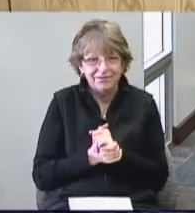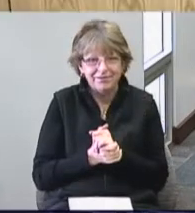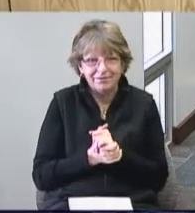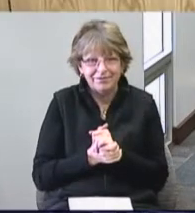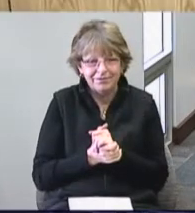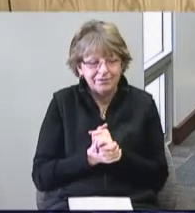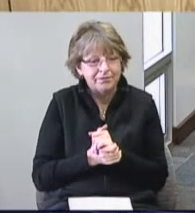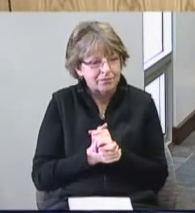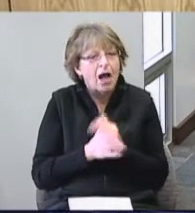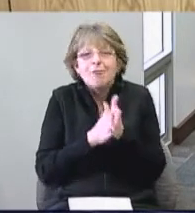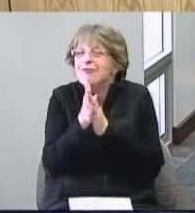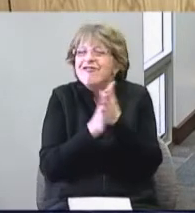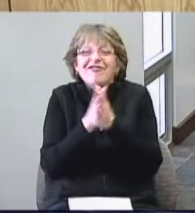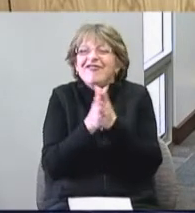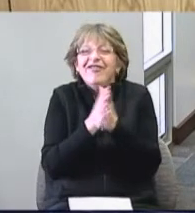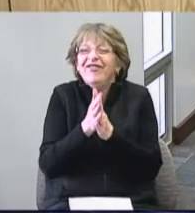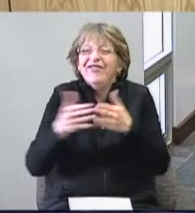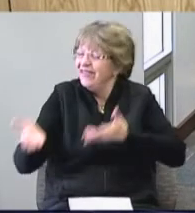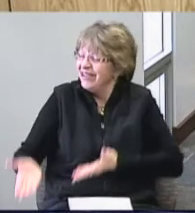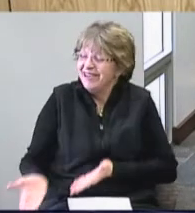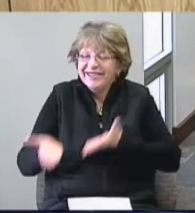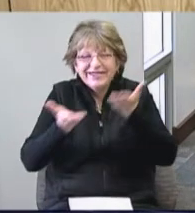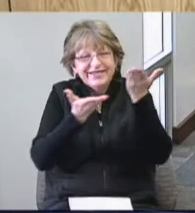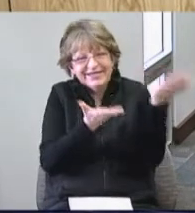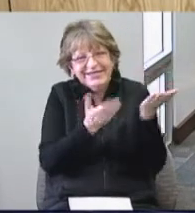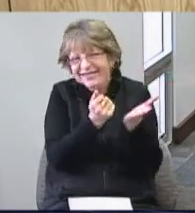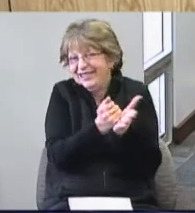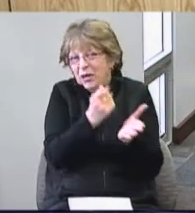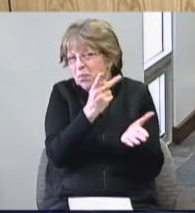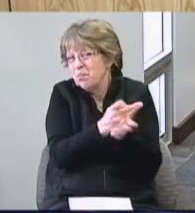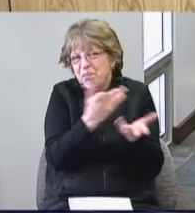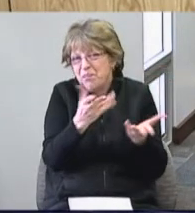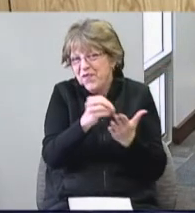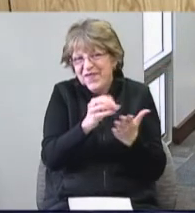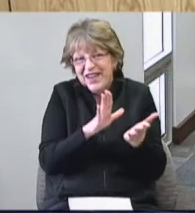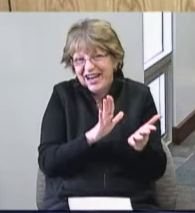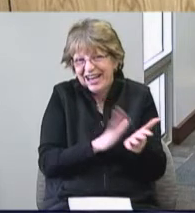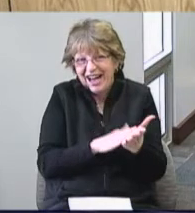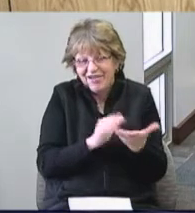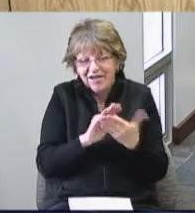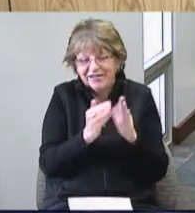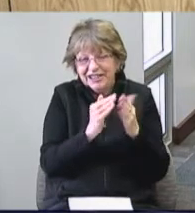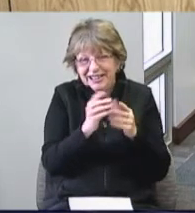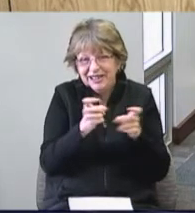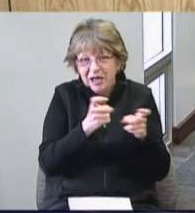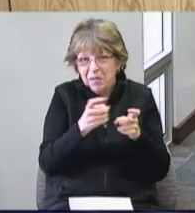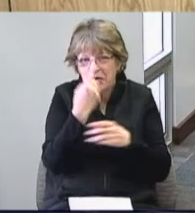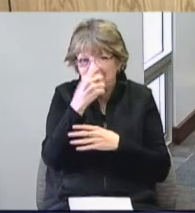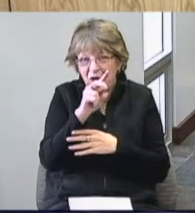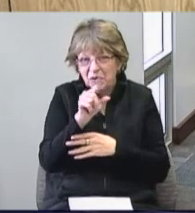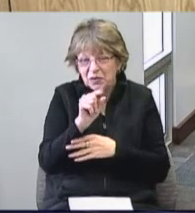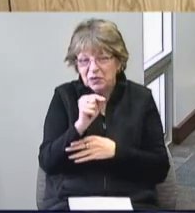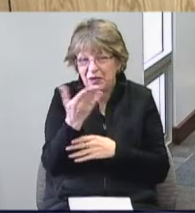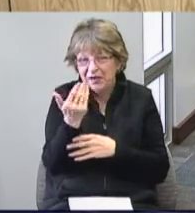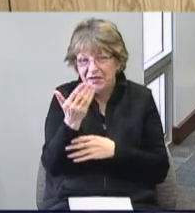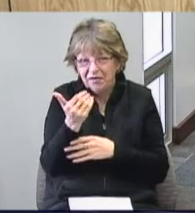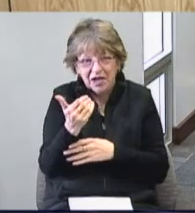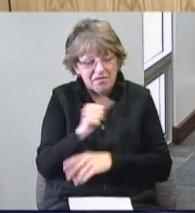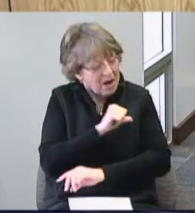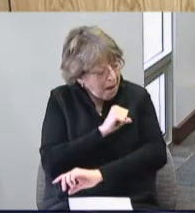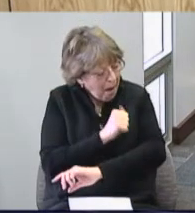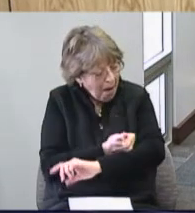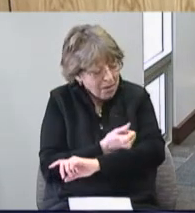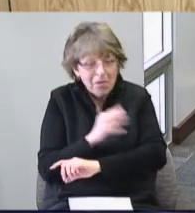Well, I would enthusiastically approve the proposed contract for the city manager for 2015 and authorize the mayor to